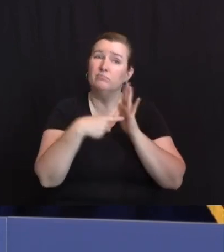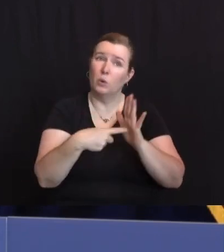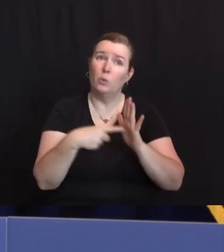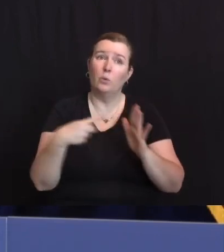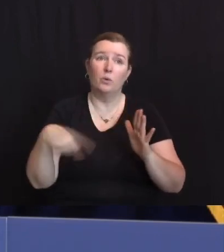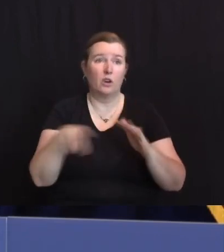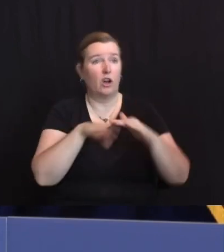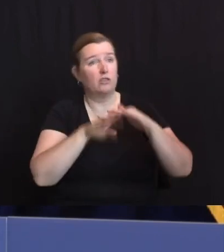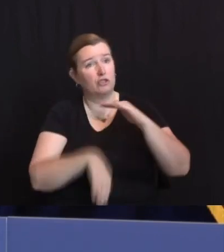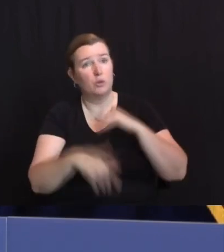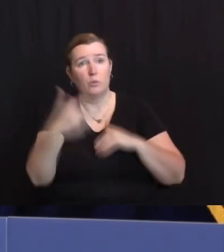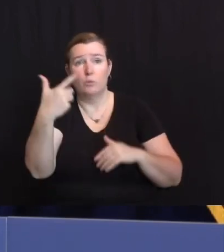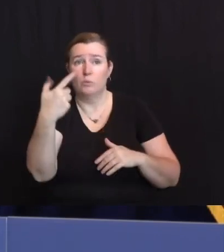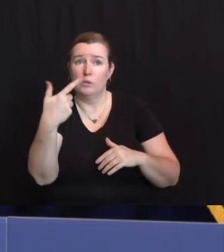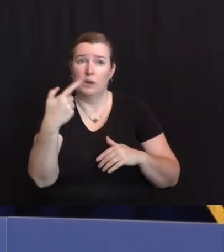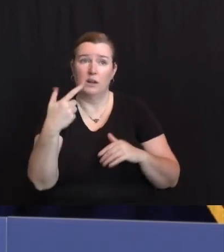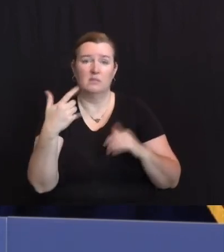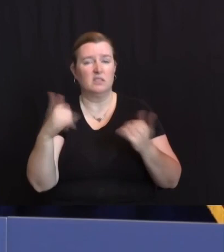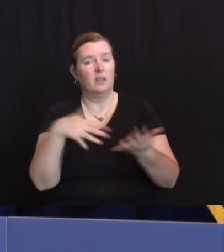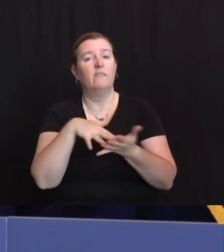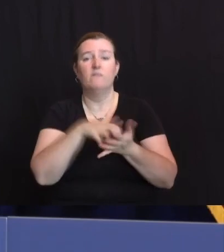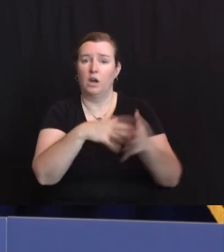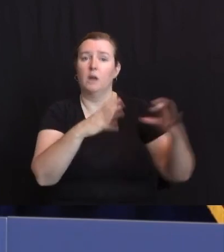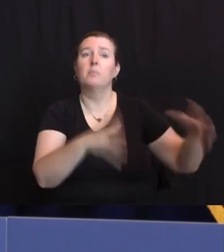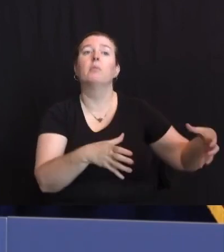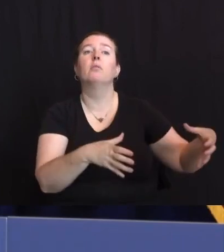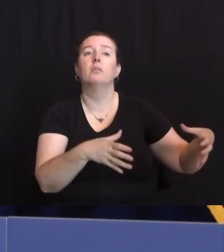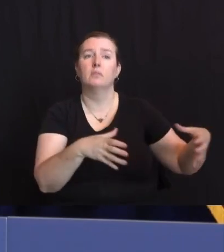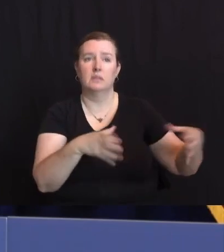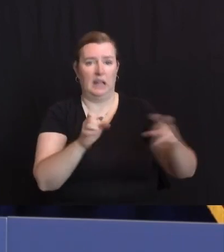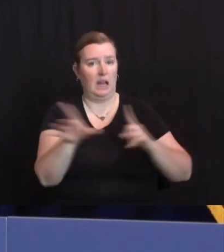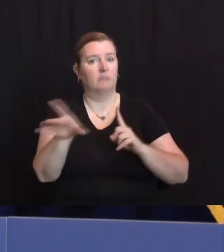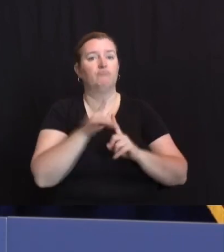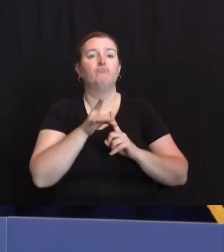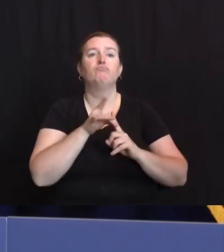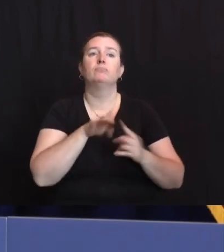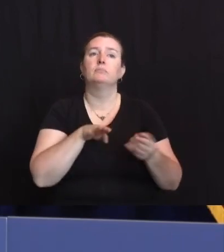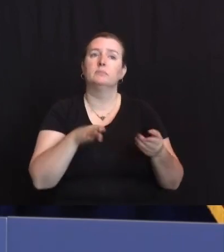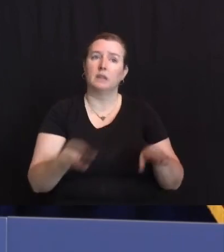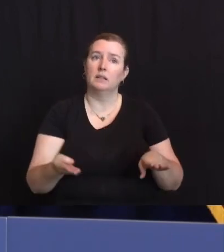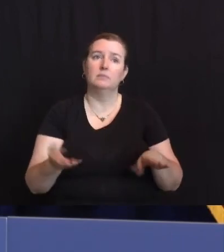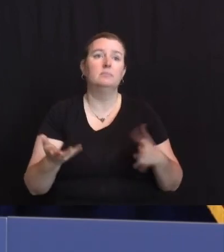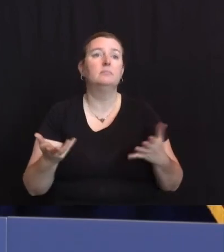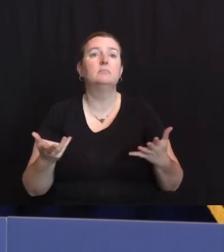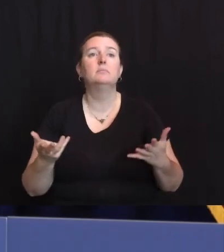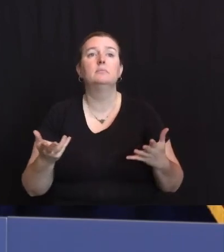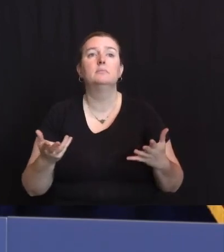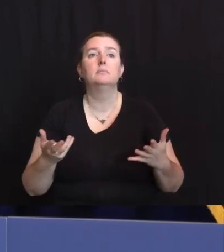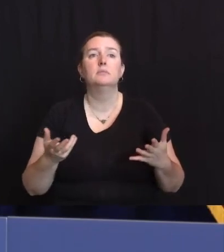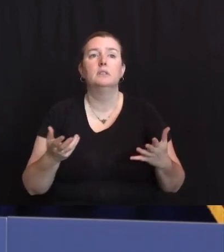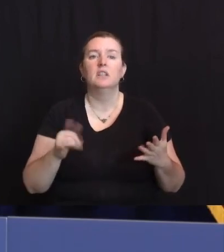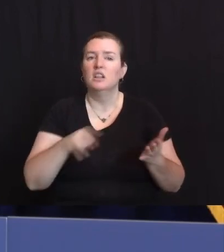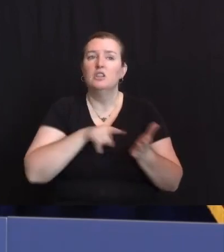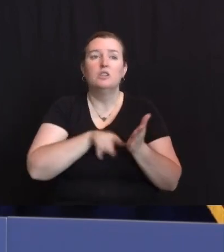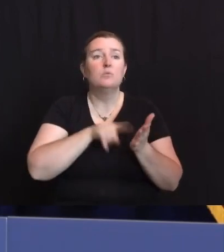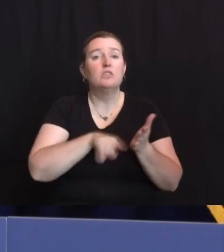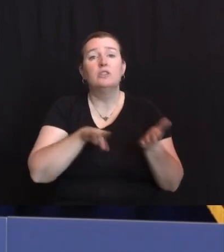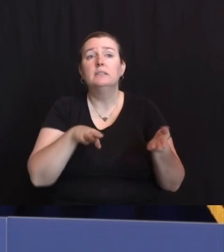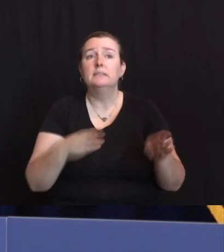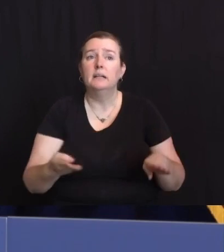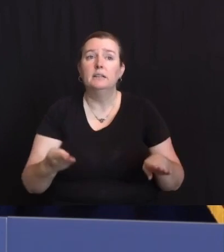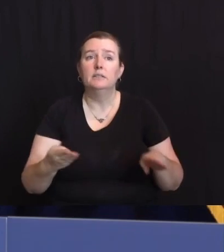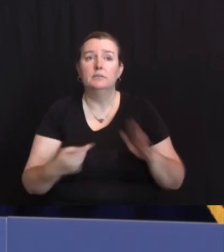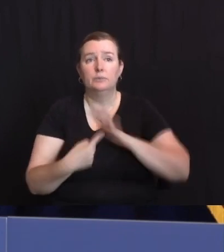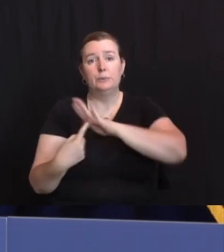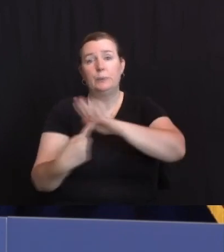still vulnerable to COVID-19. The deaths examined showed a disproportionate impact on those